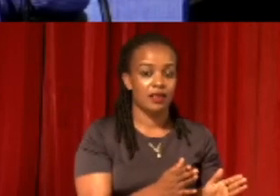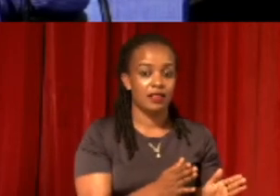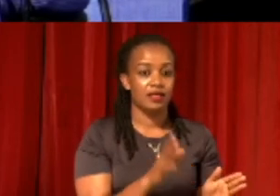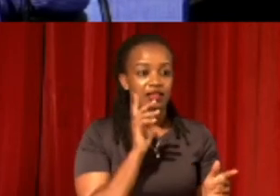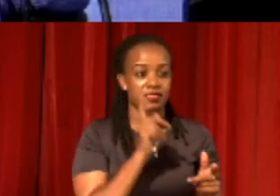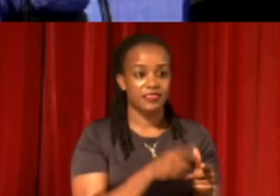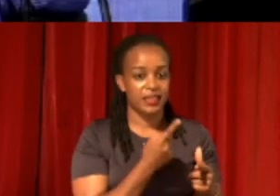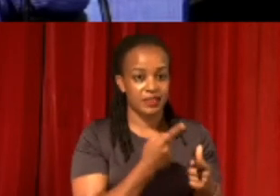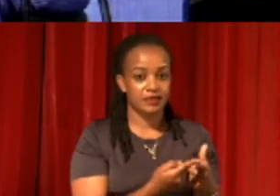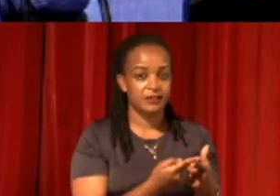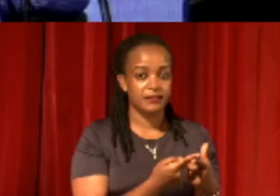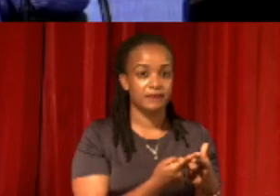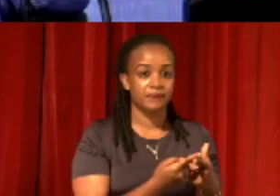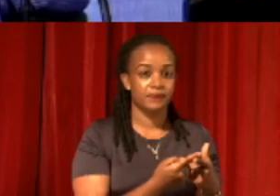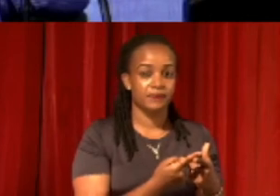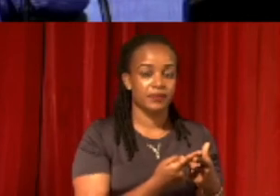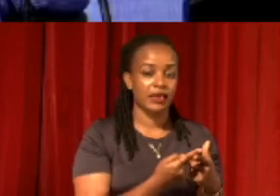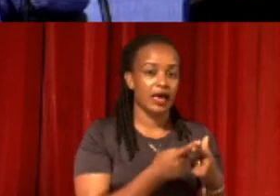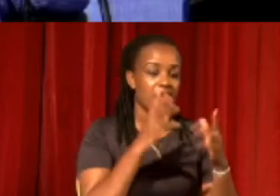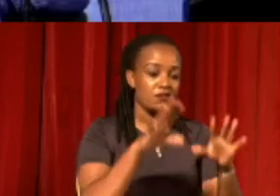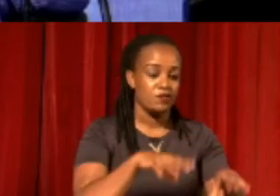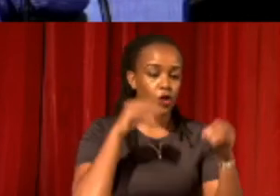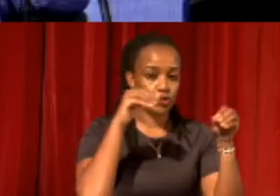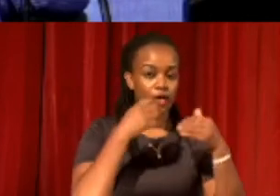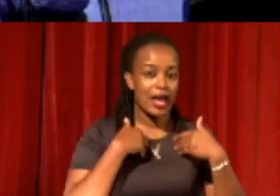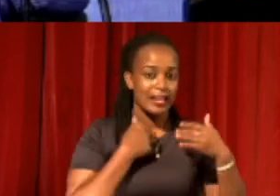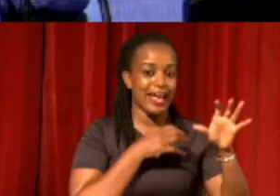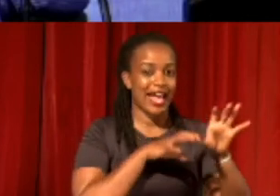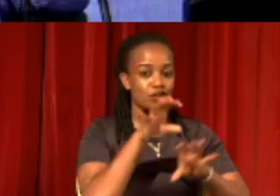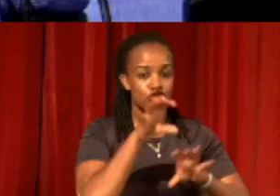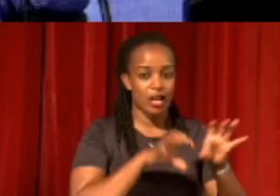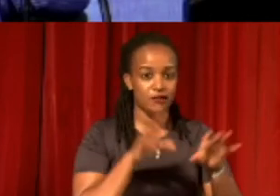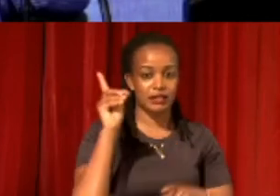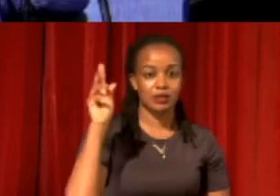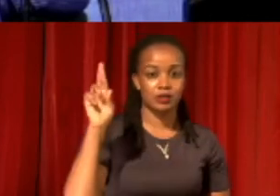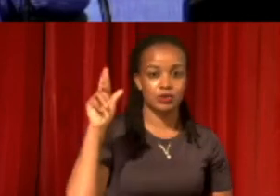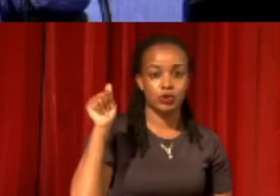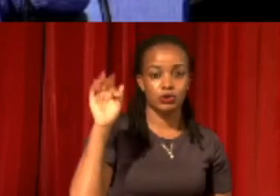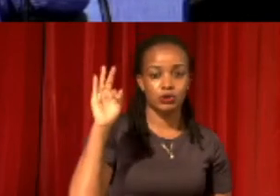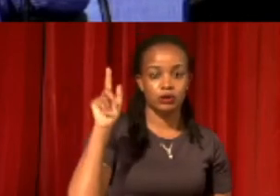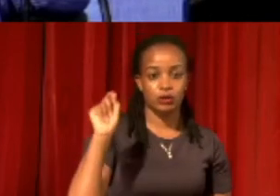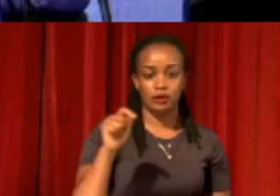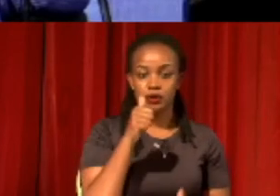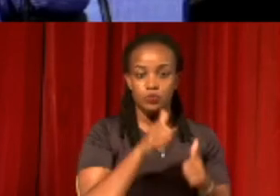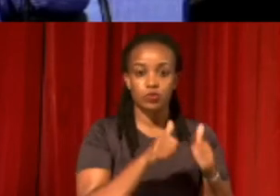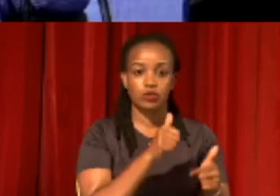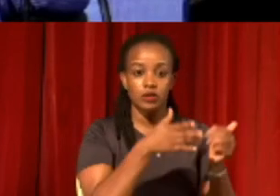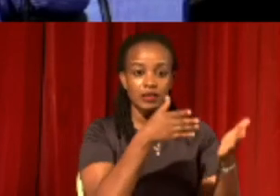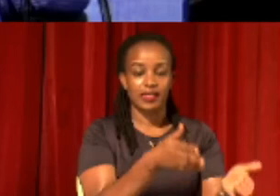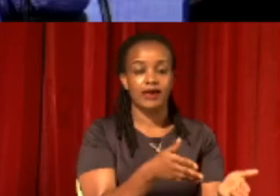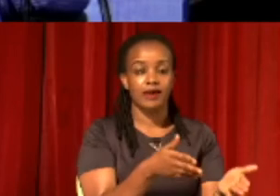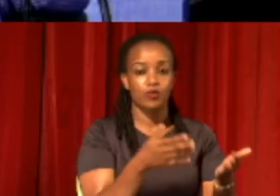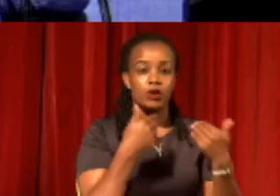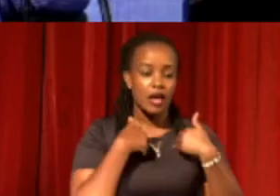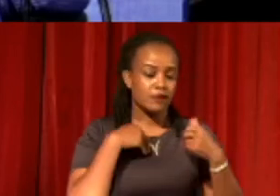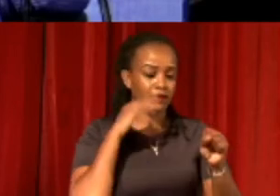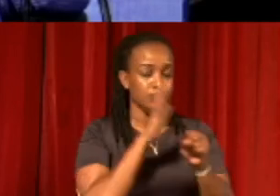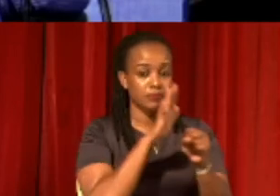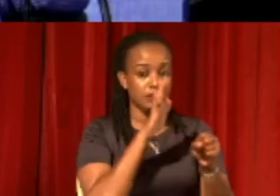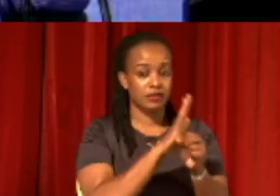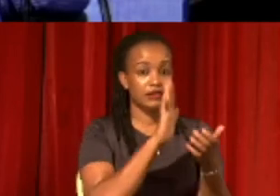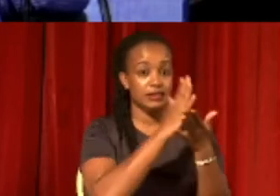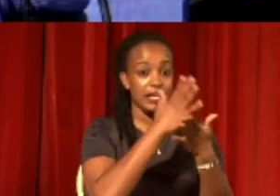into government and I found we still had a draft music policy. So it's something we've taken from that process. There's been a lot of stakeholder